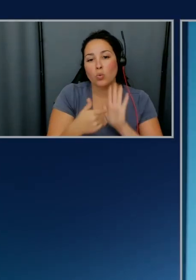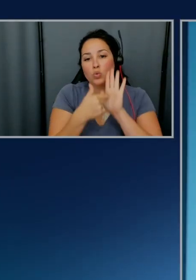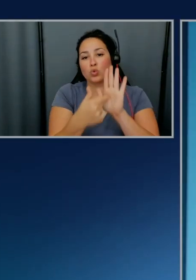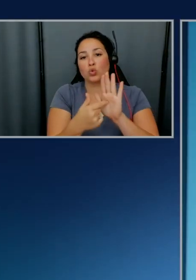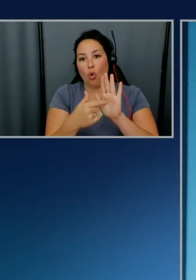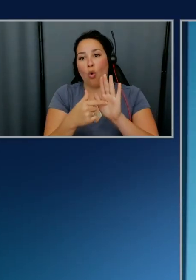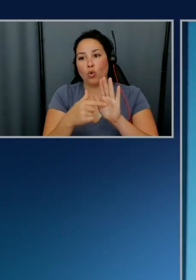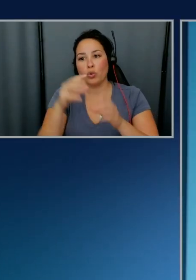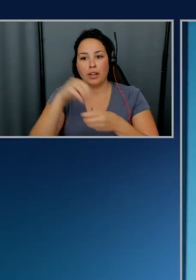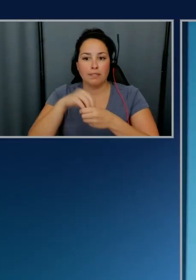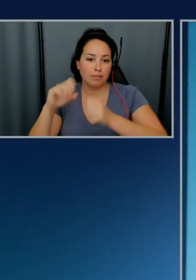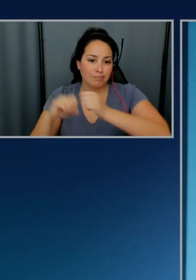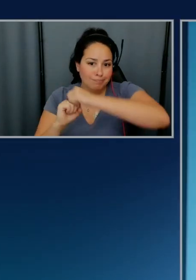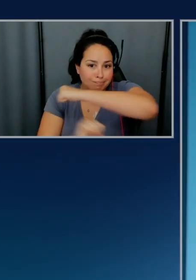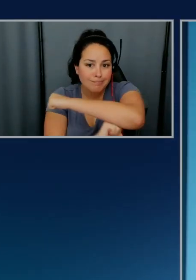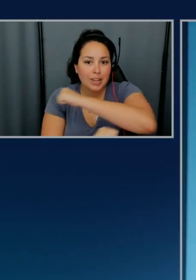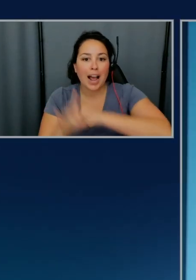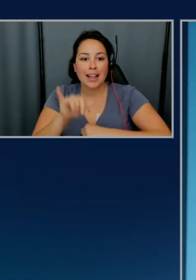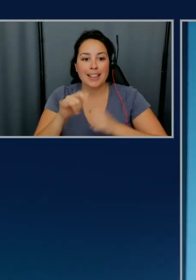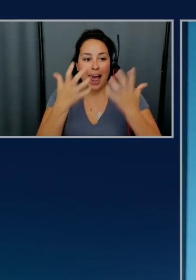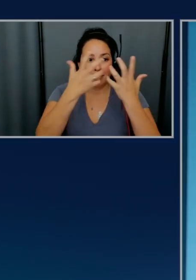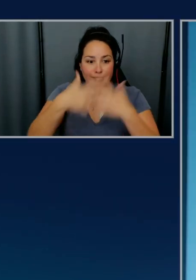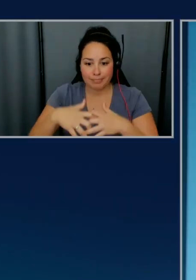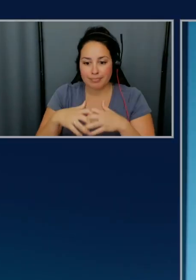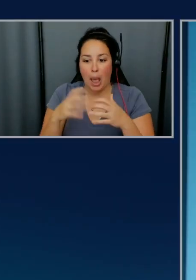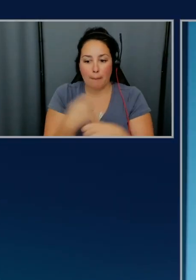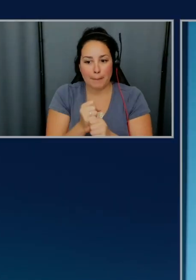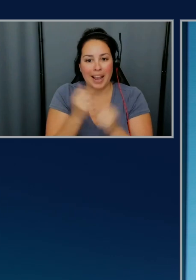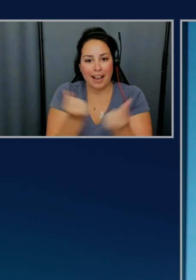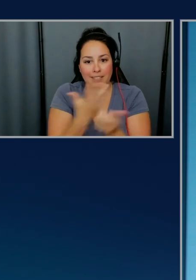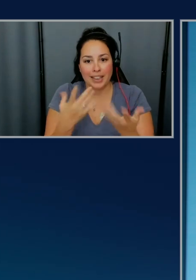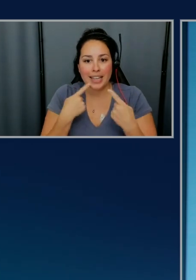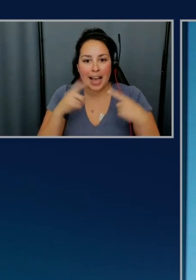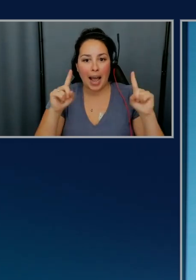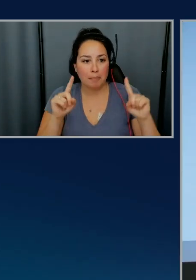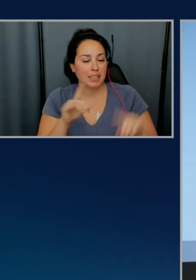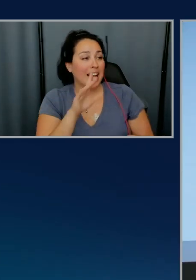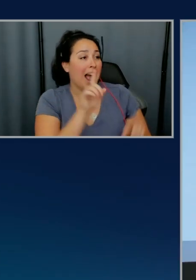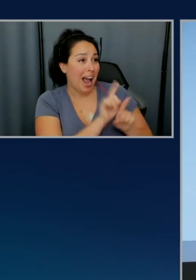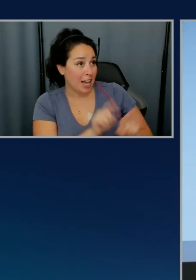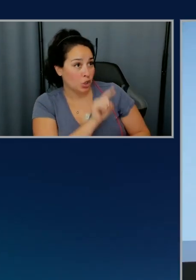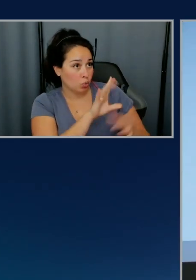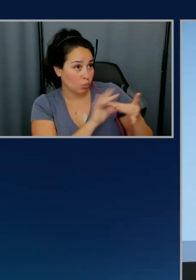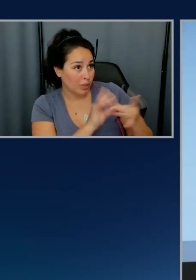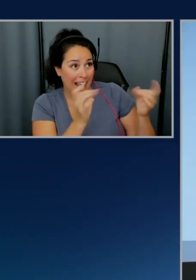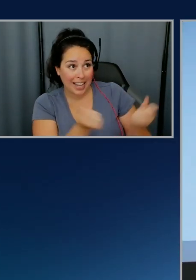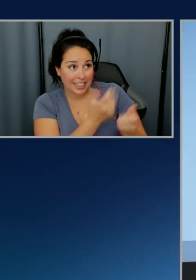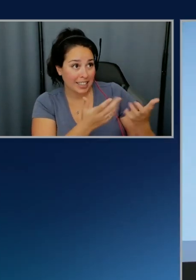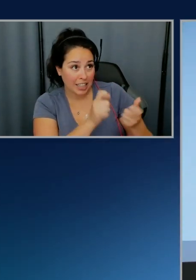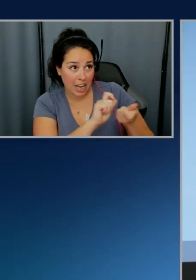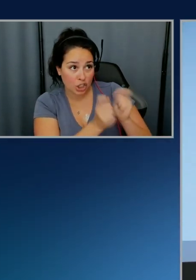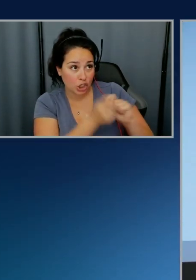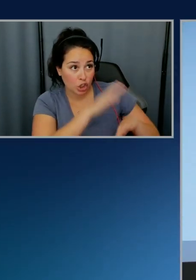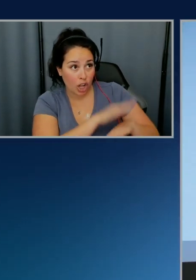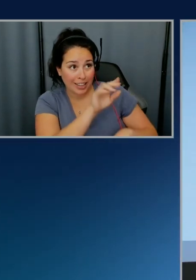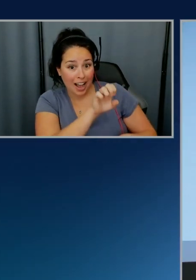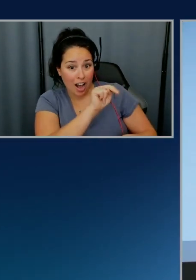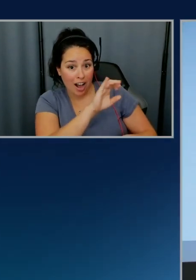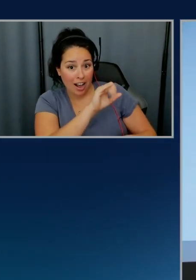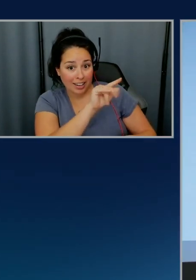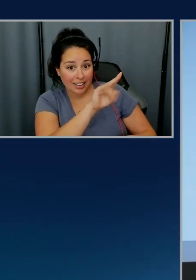that make all of this happen. Okay. And as you said, anything that changes on that enclave will change the SHA